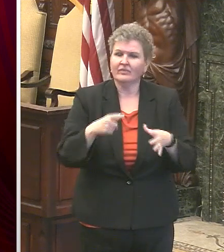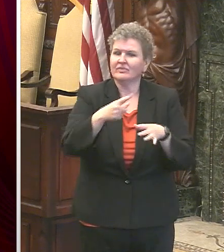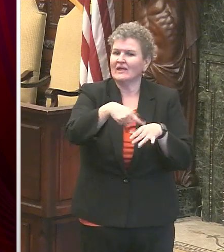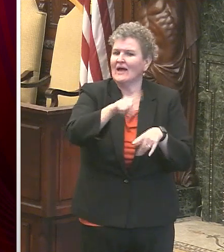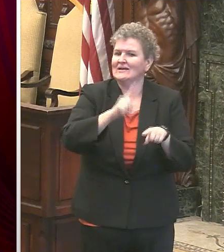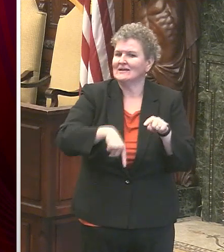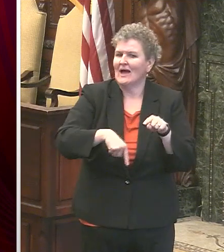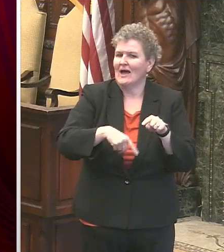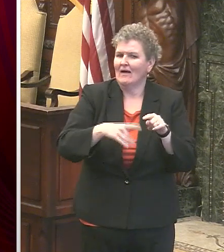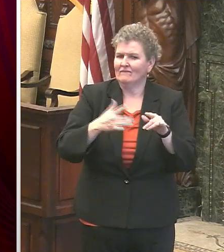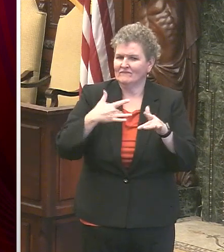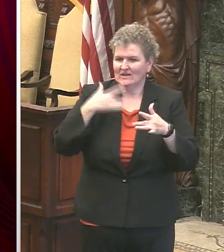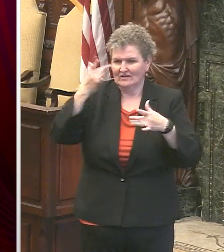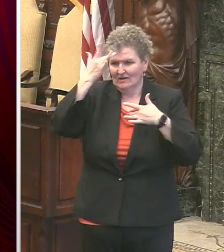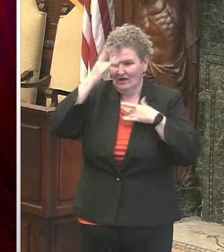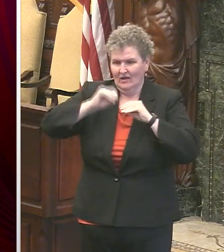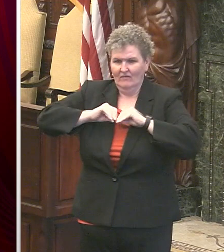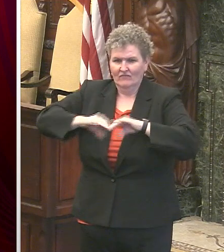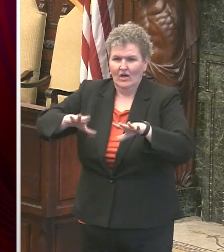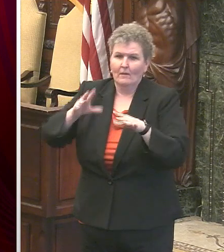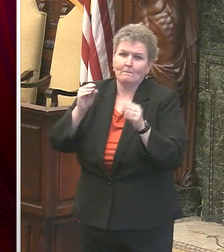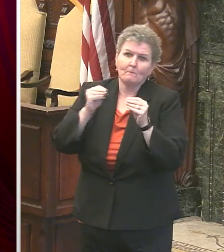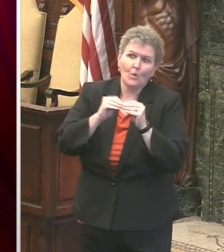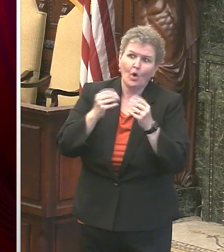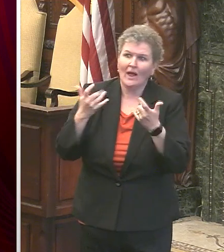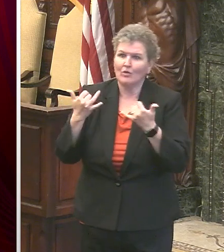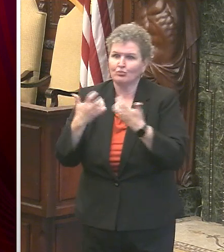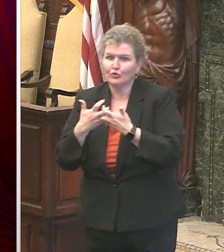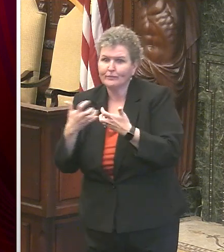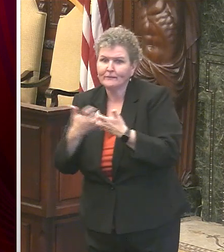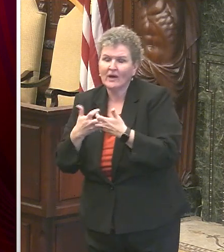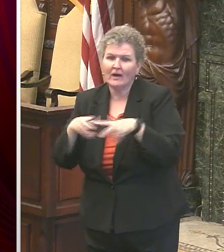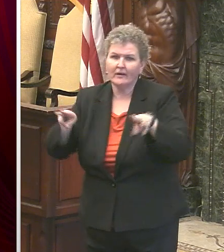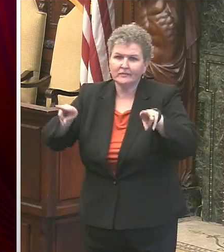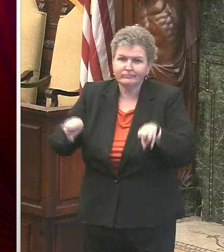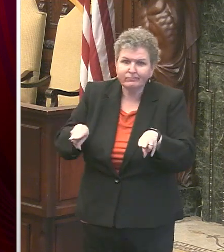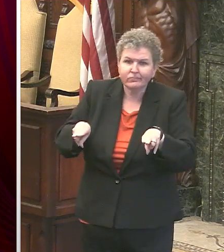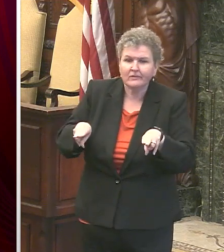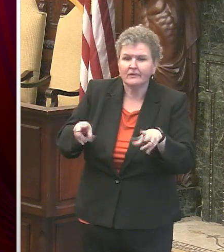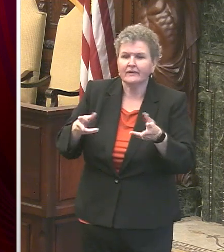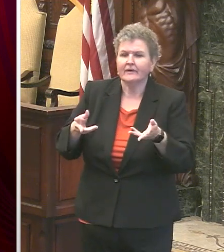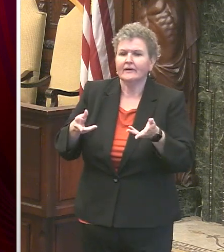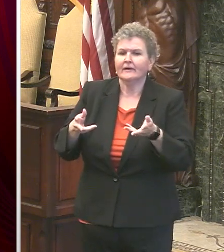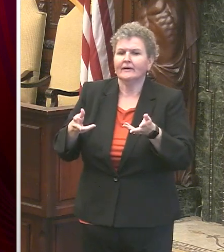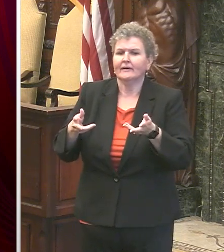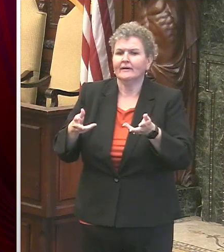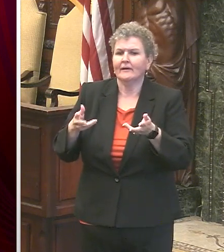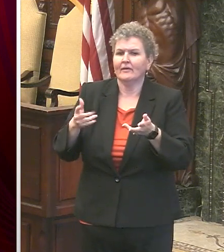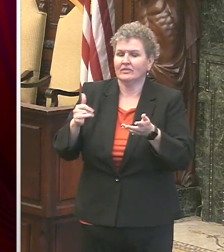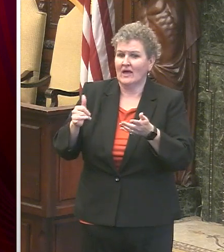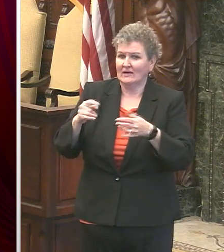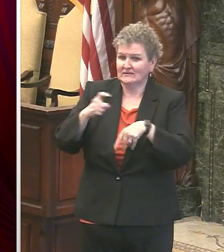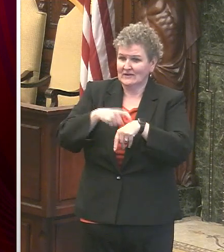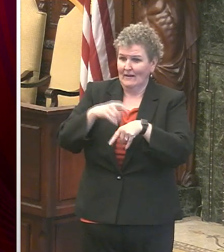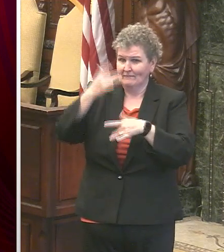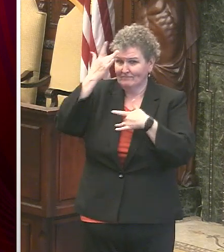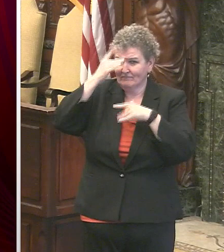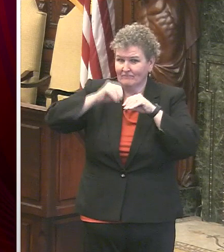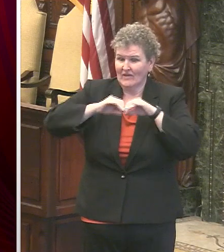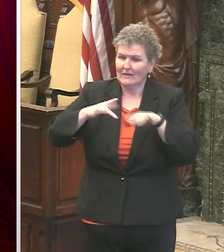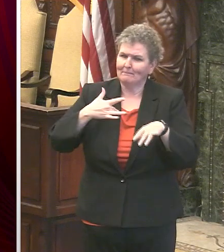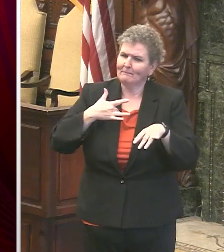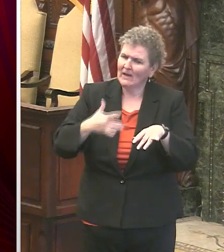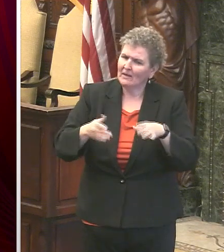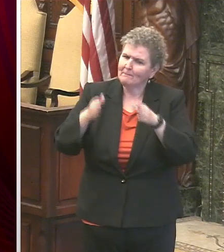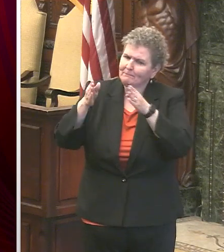and passing it on to what might be roommates at their regular facility. Now, that period for that typically is for somebody